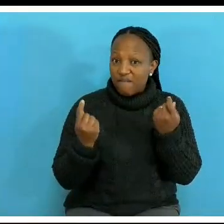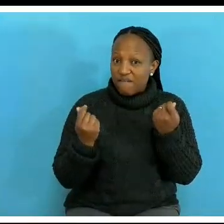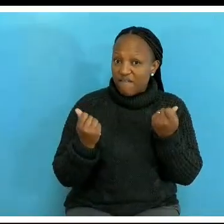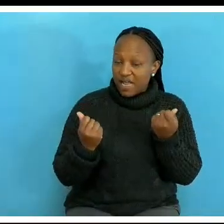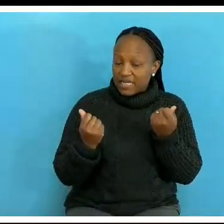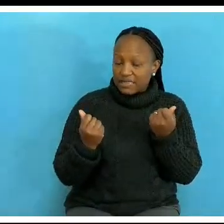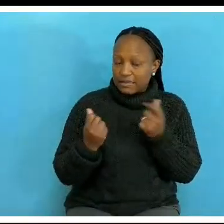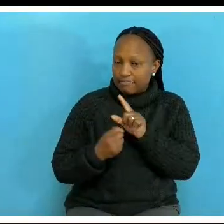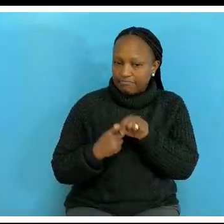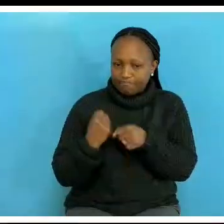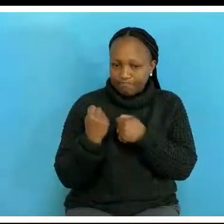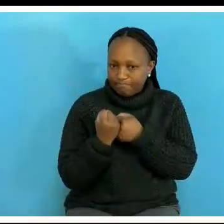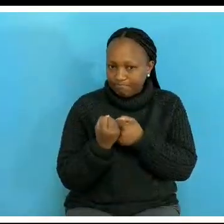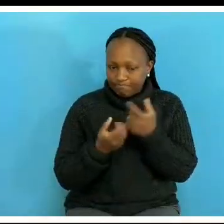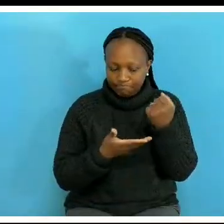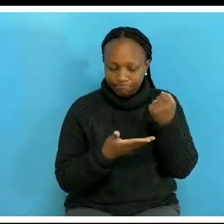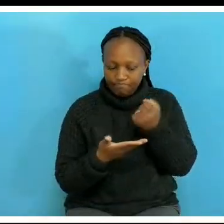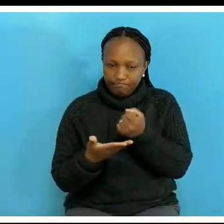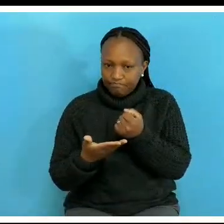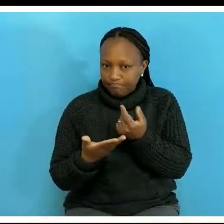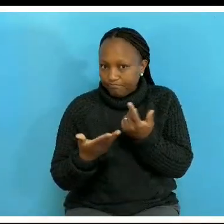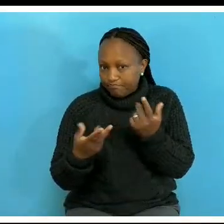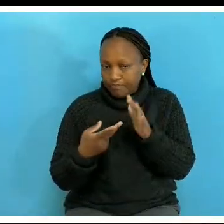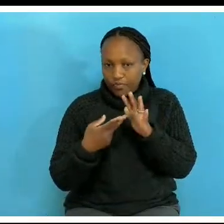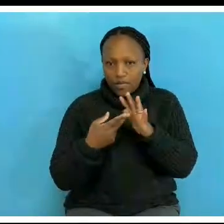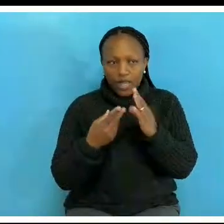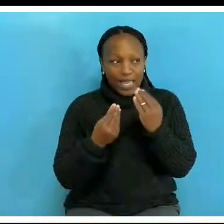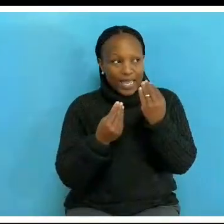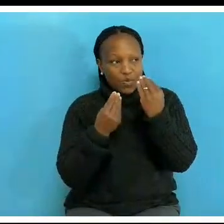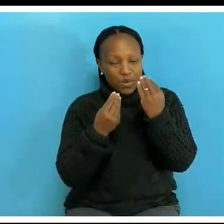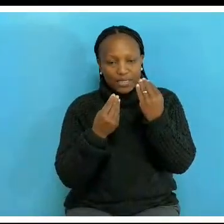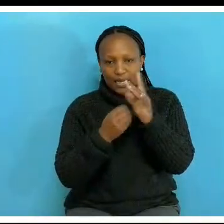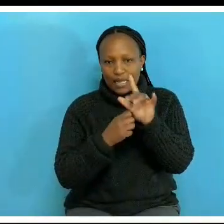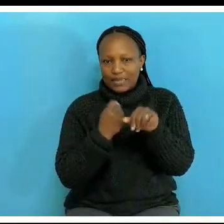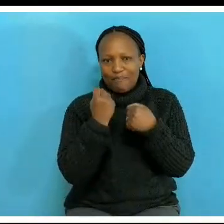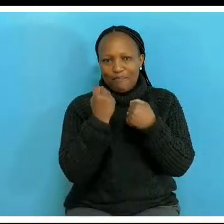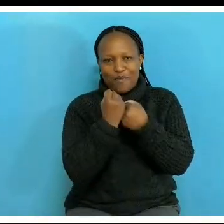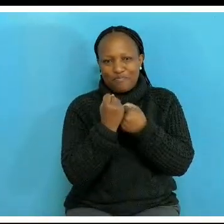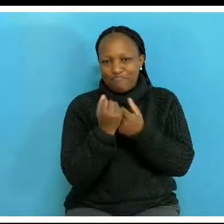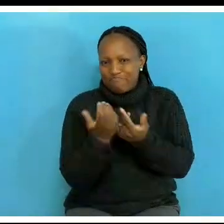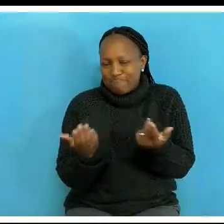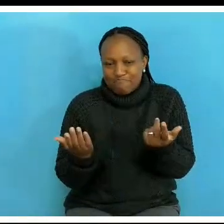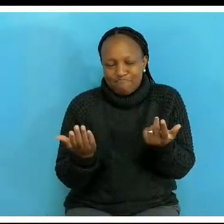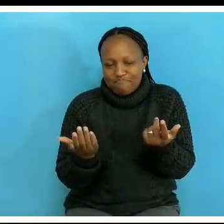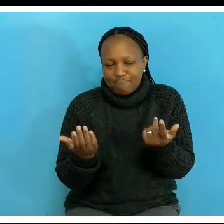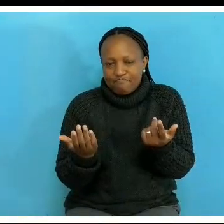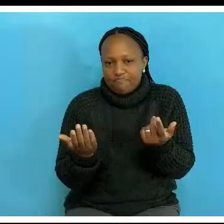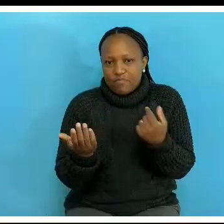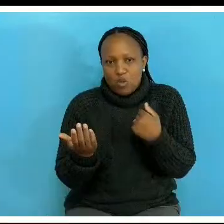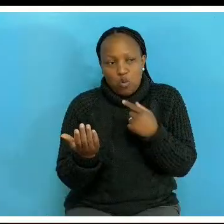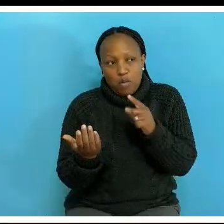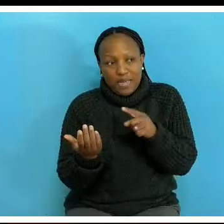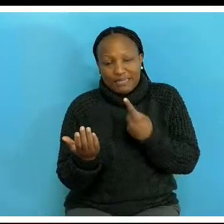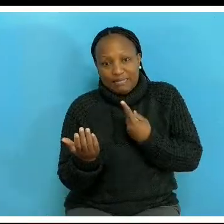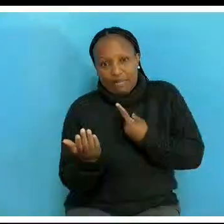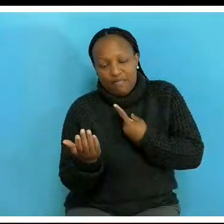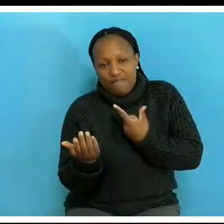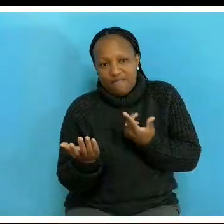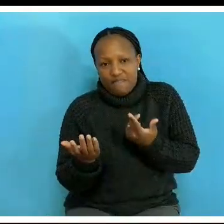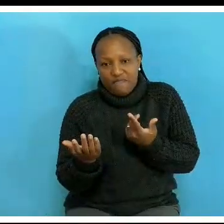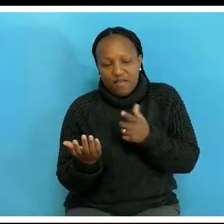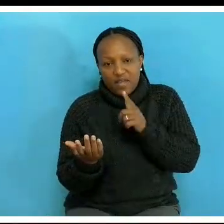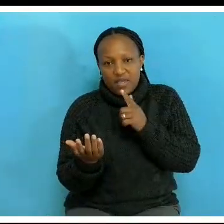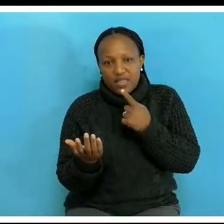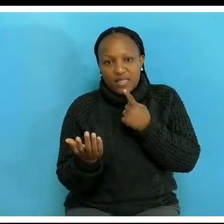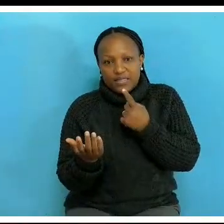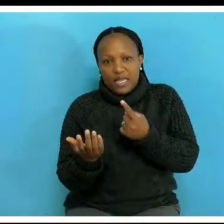it is educational support or anything, we have to work our own way. They say we're making